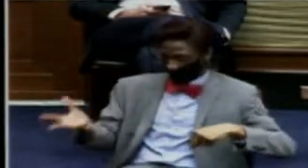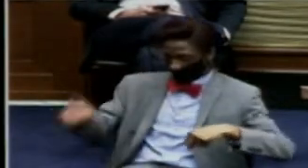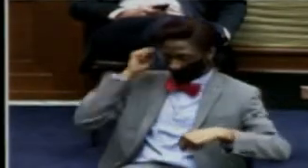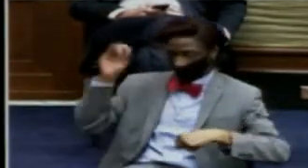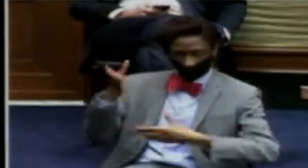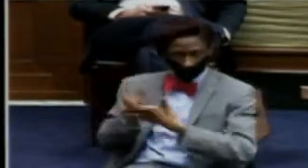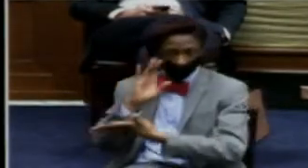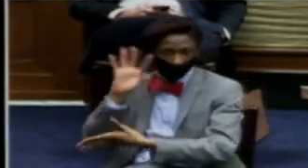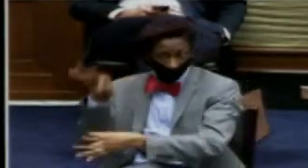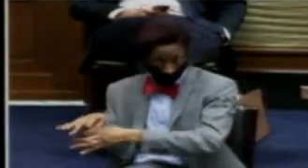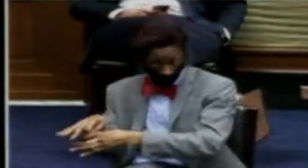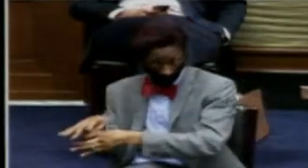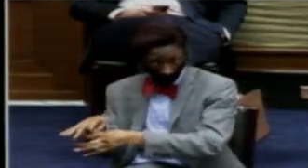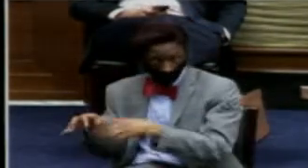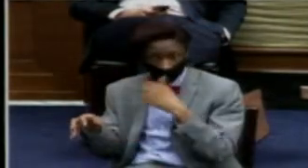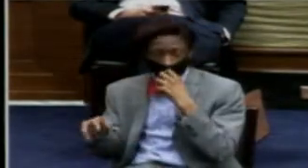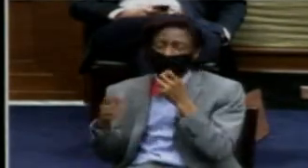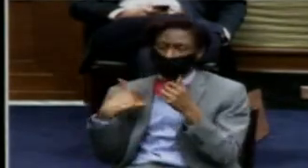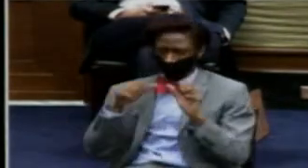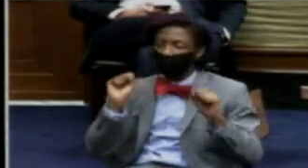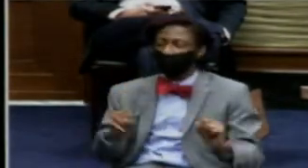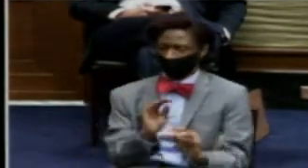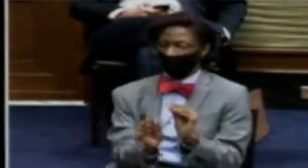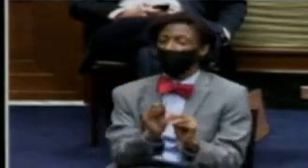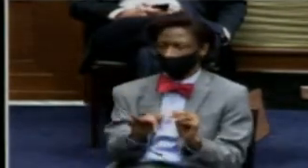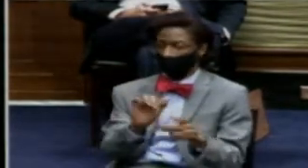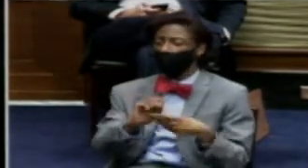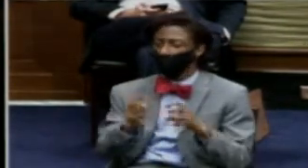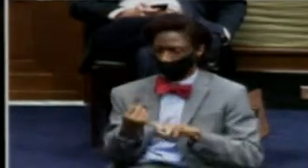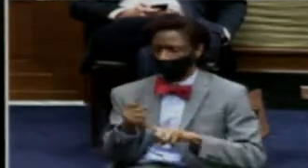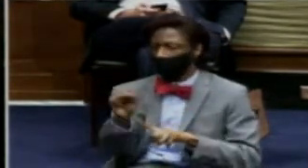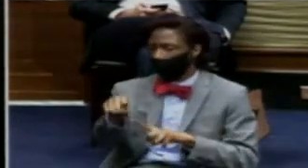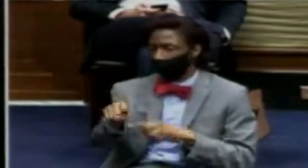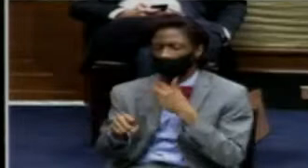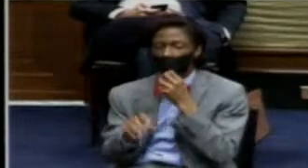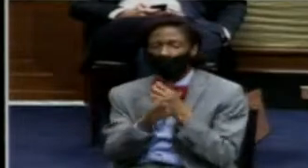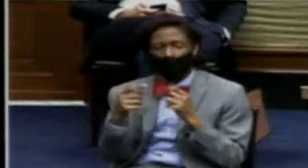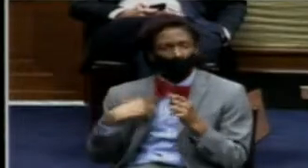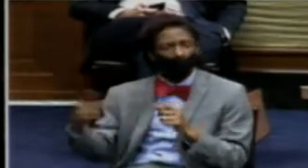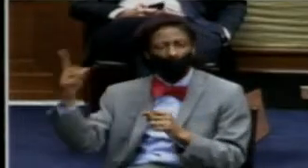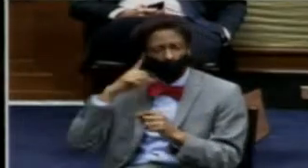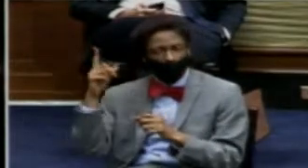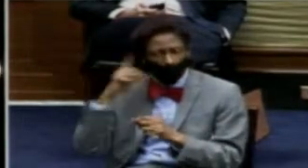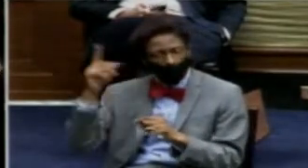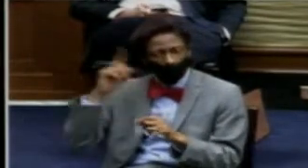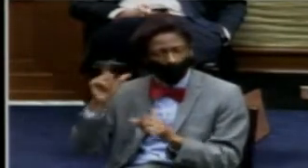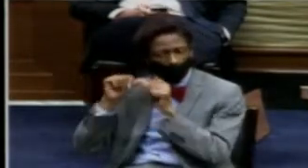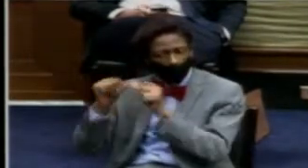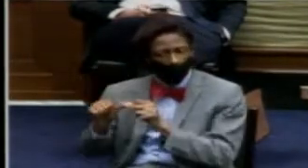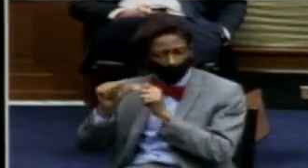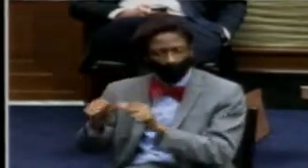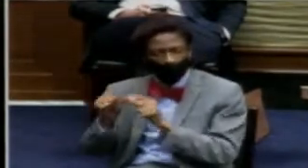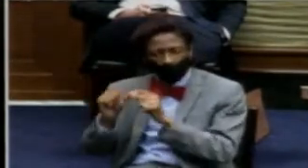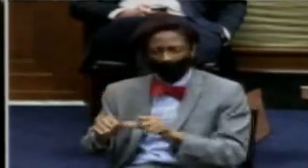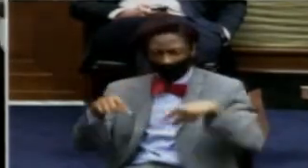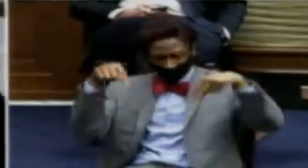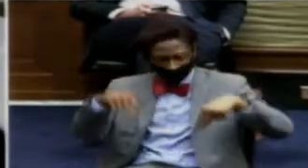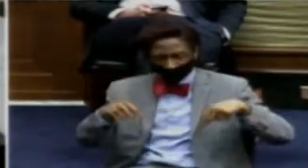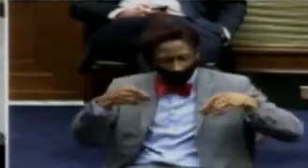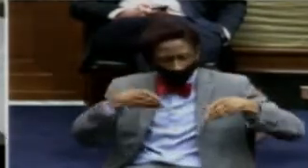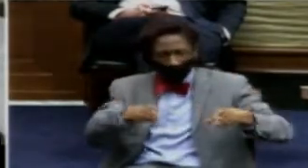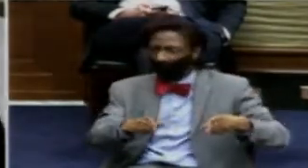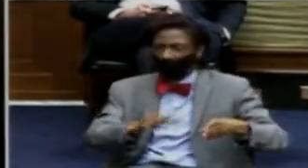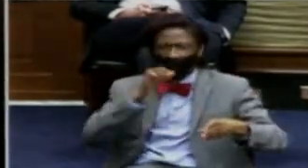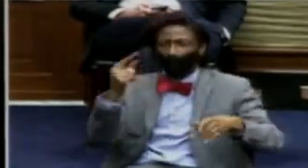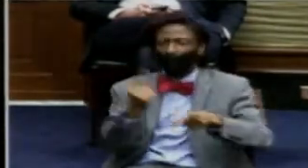do things to fix the situation. And we keep hearing that this is not the way to do it,